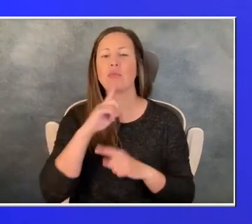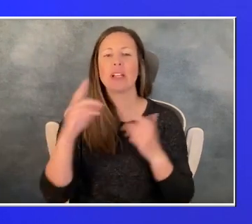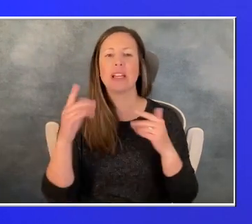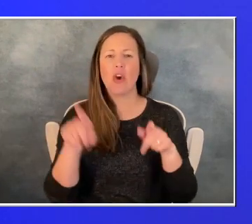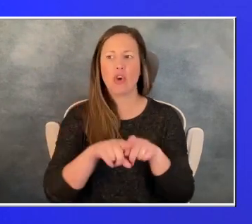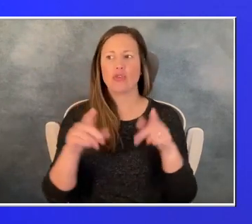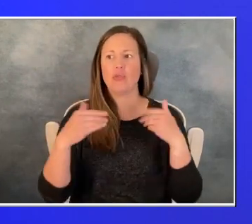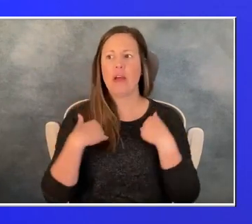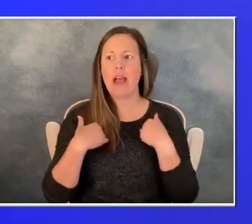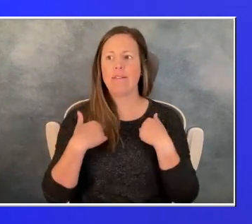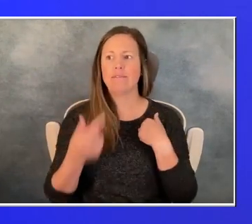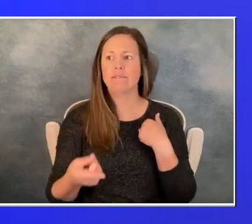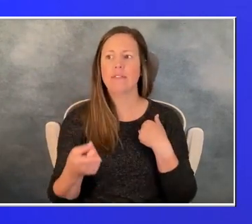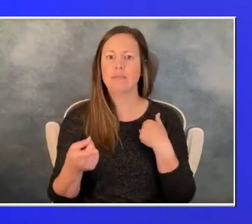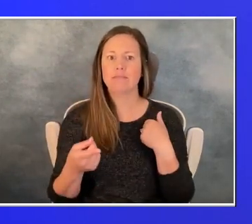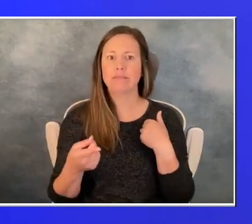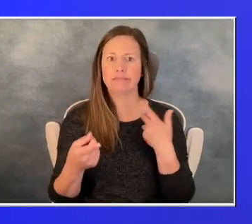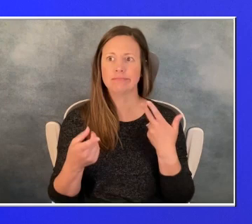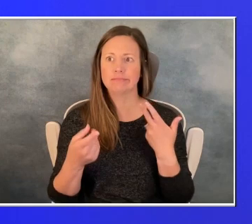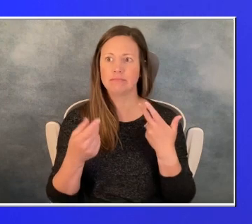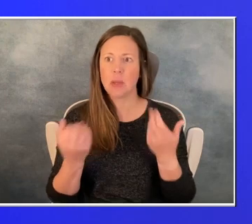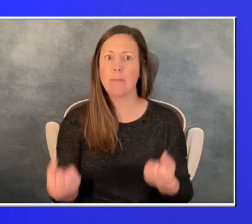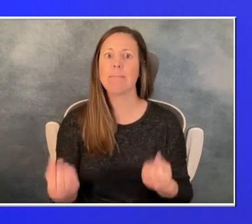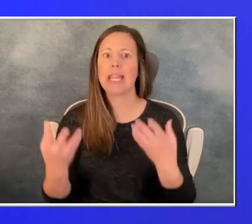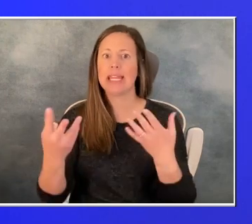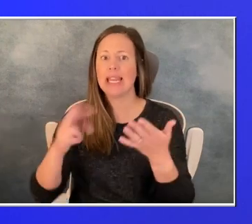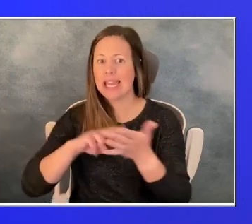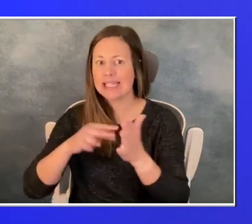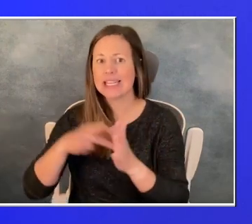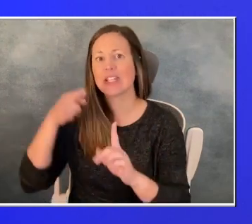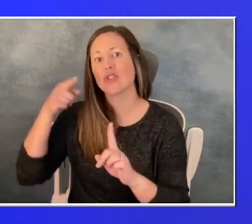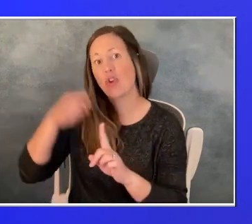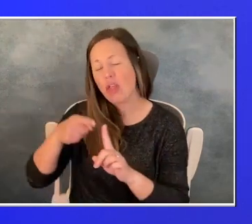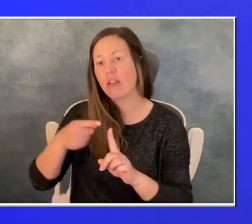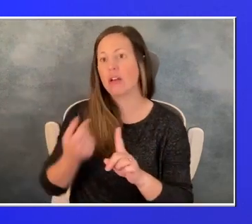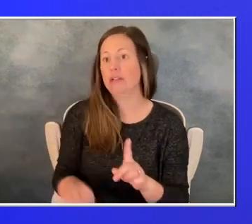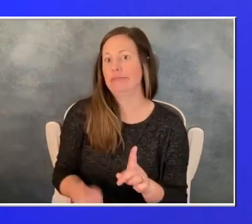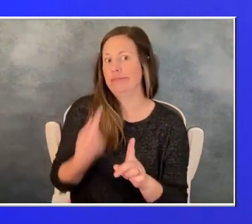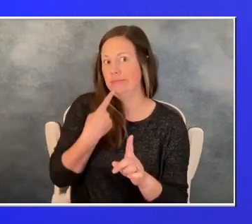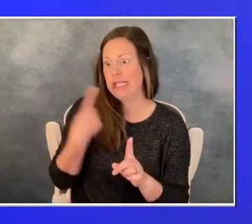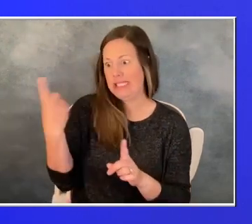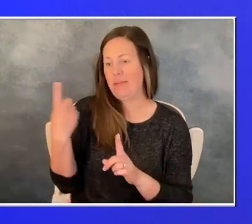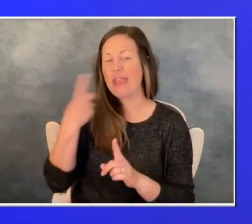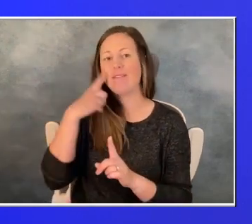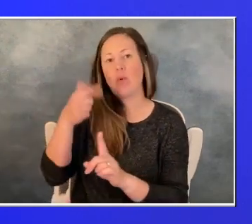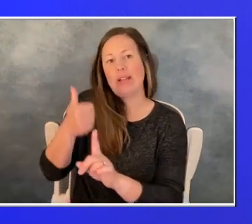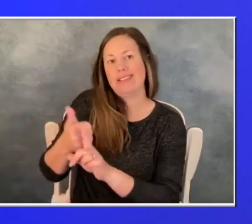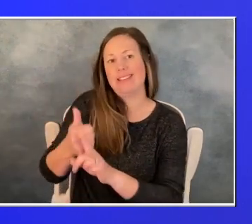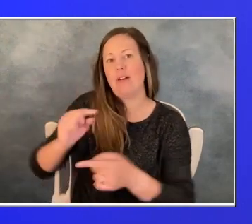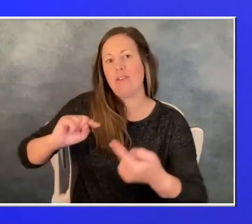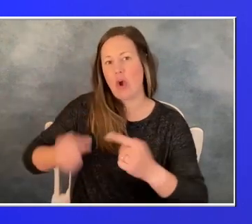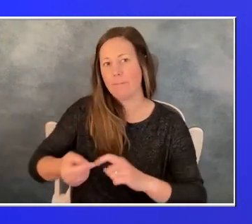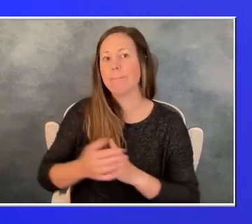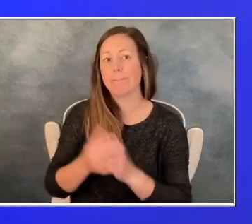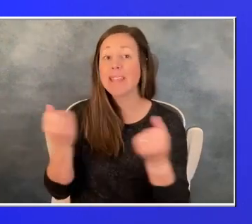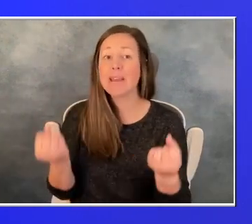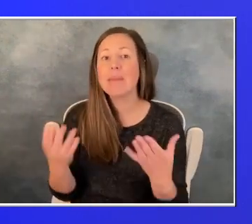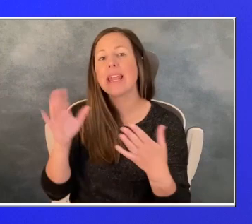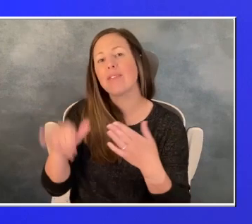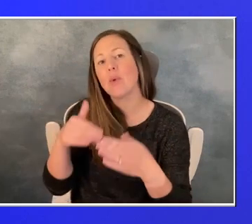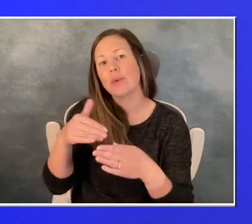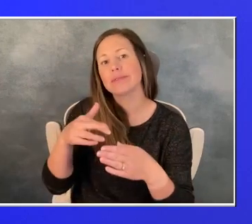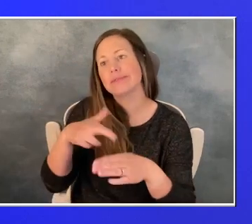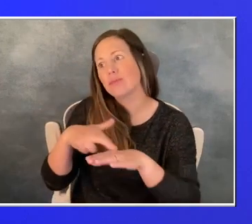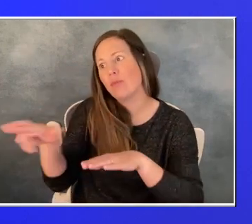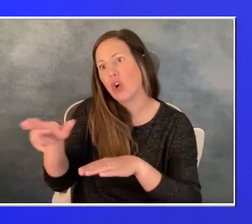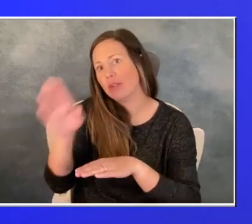exposures that are intentional ingestions from self-harm attempts. And a lot of those calls do end up going to the hospital.